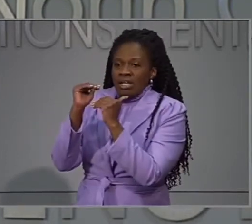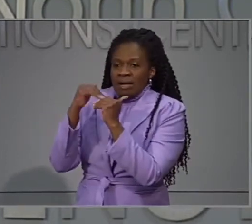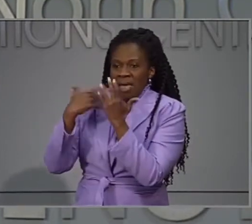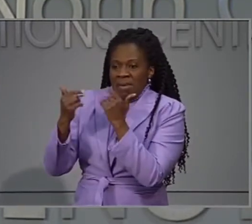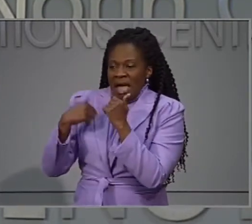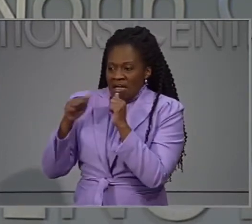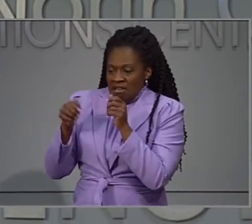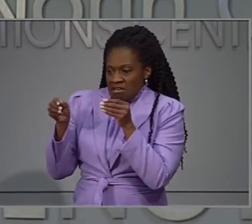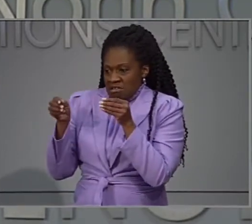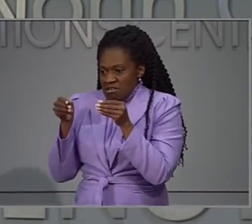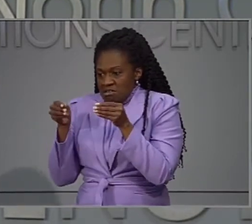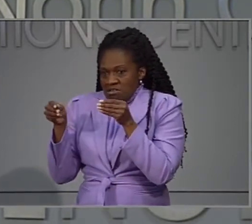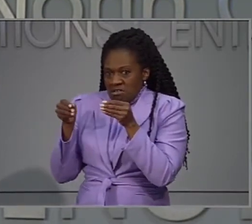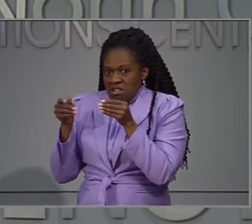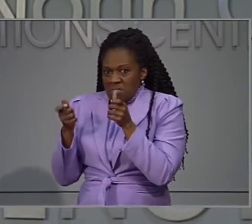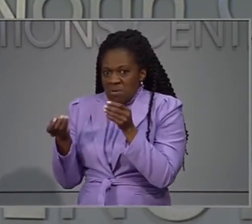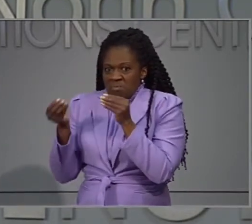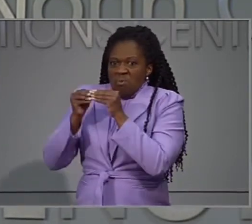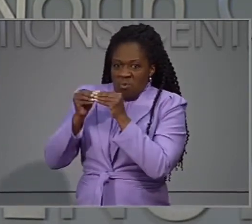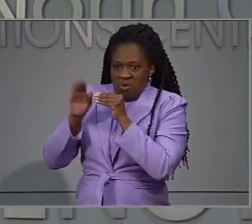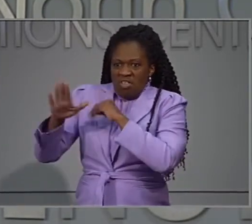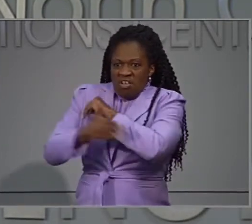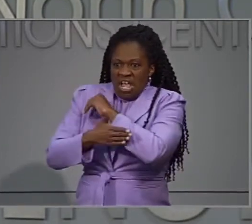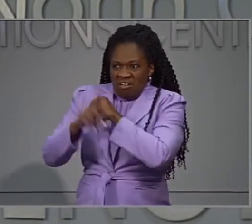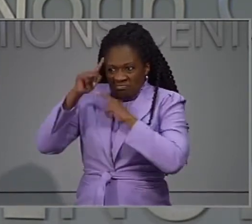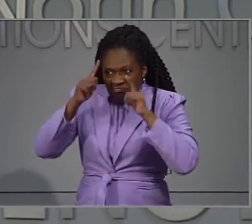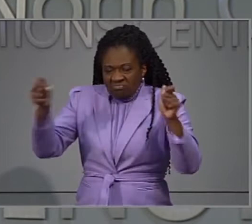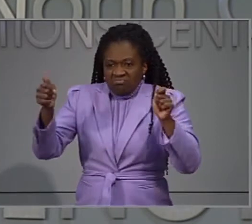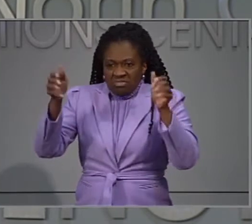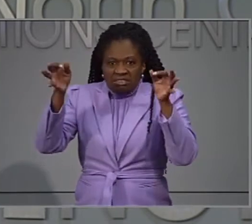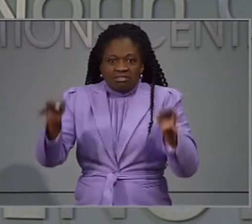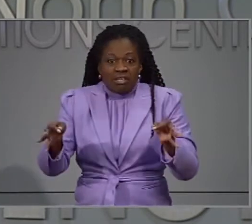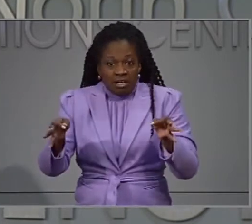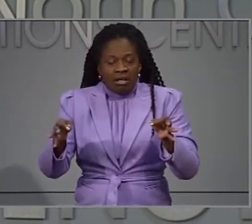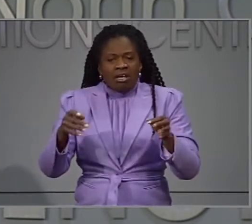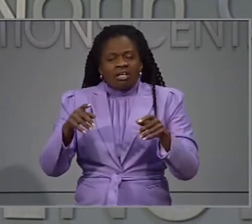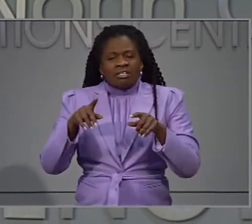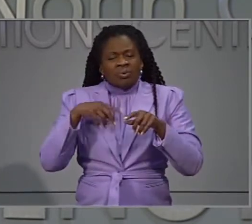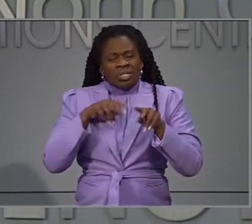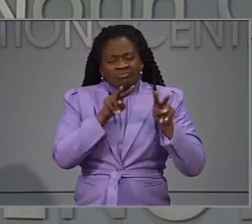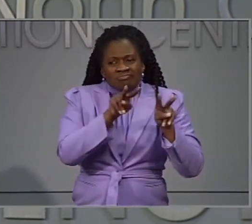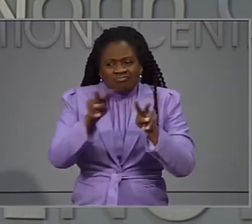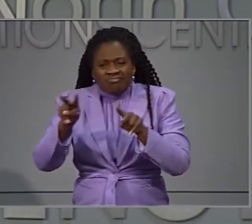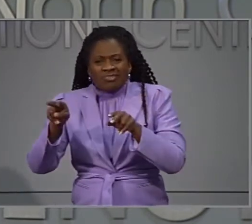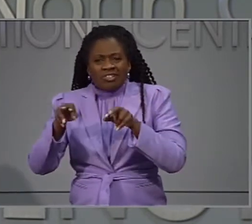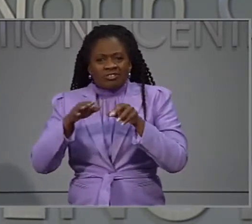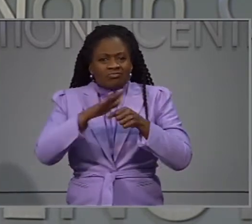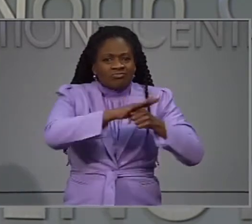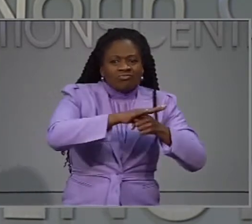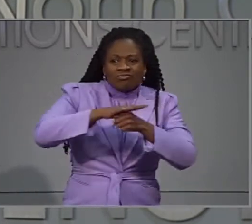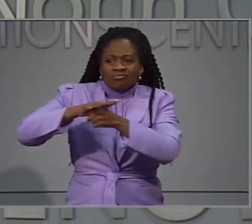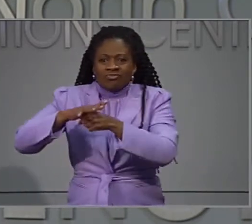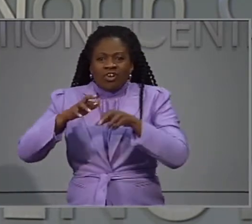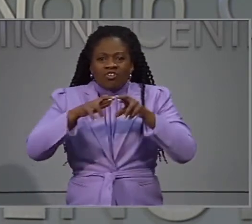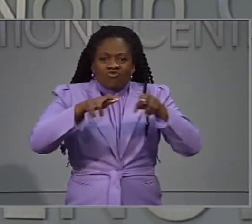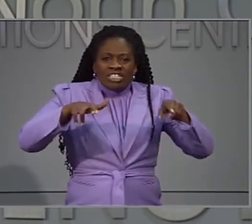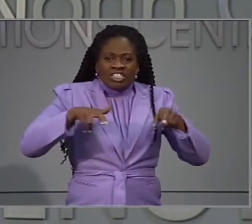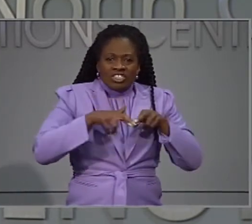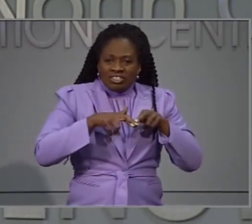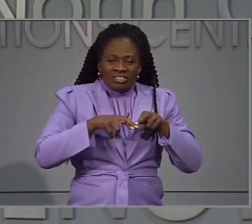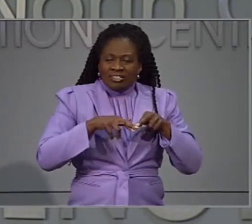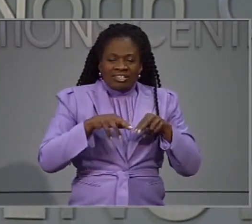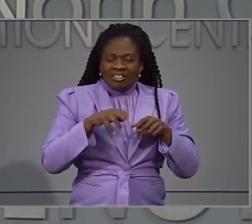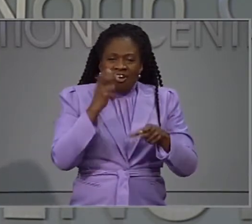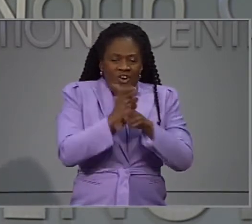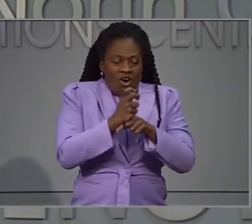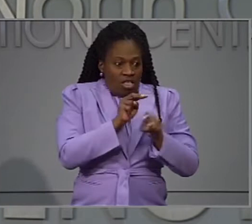idea of looking at regions of our state. It's almost impossible to look at it county